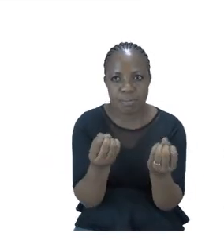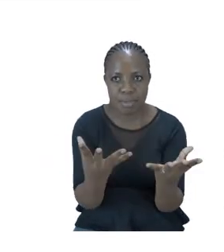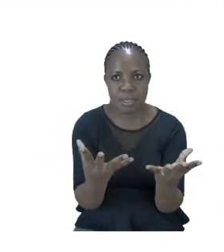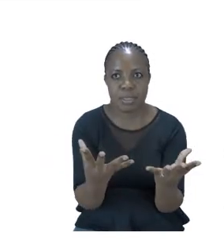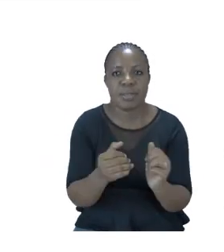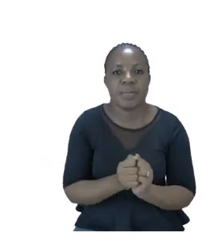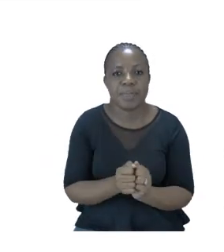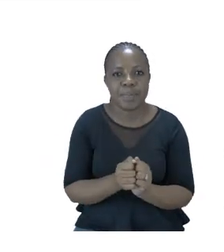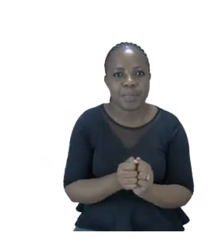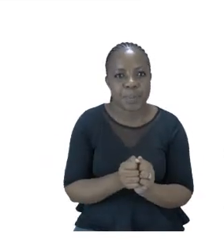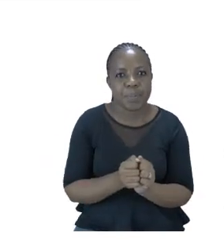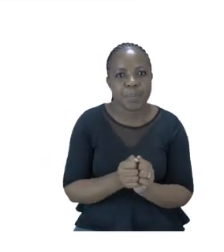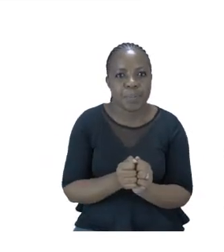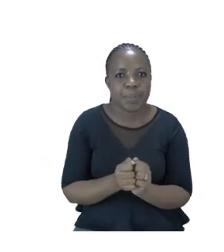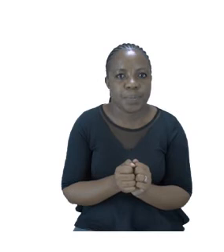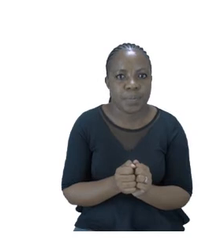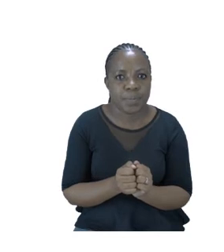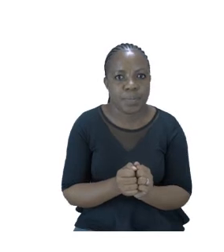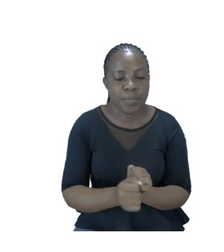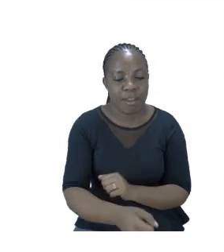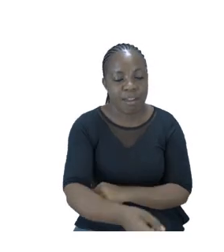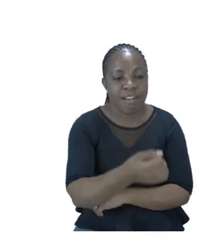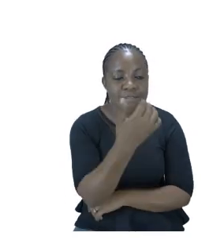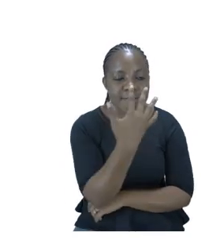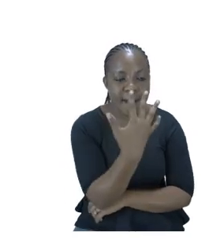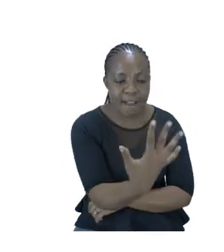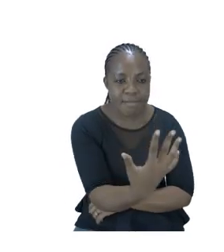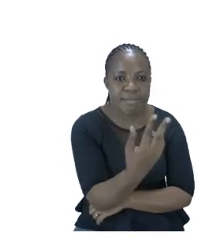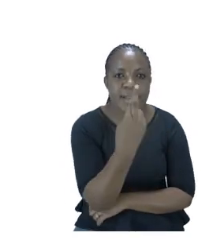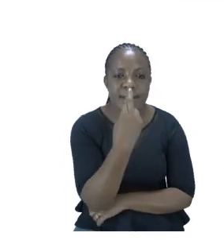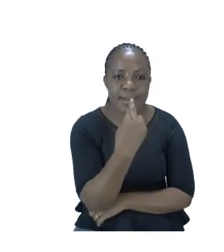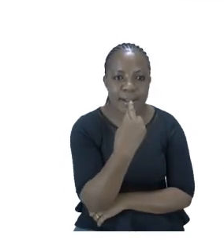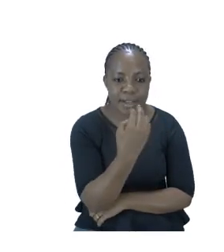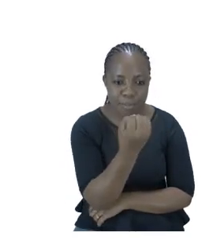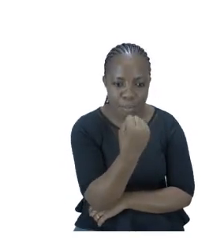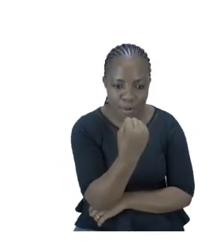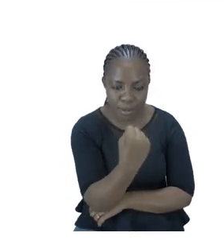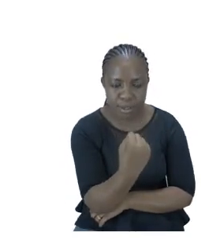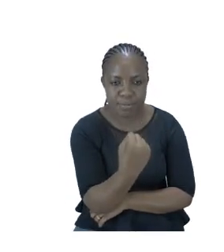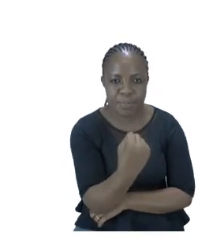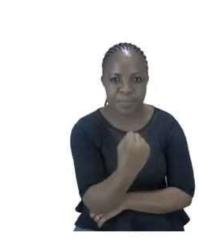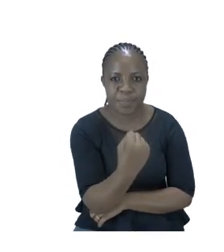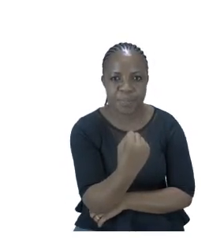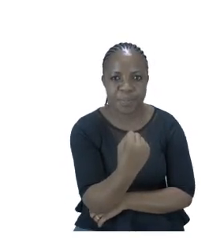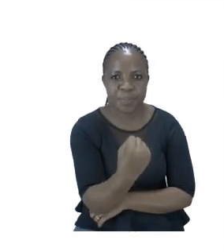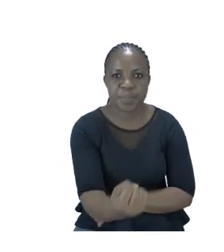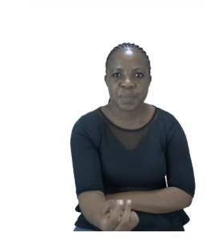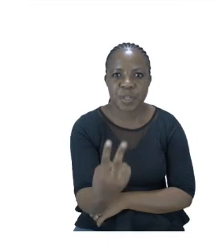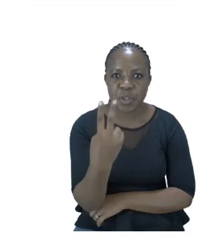Let's read it again. There are five red balls,